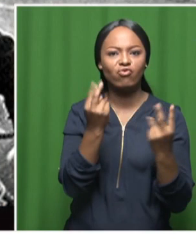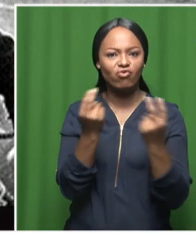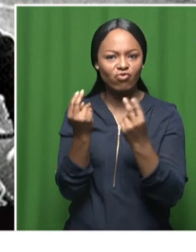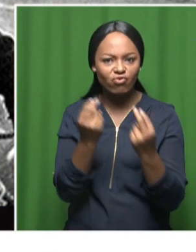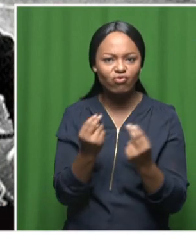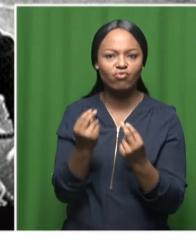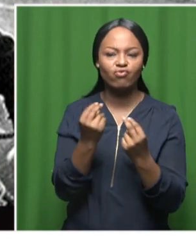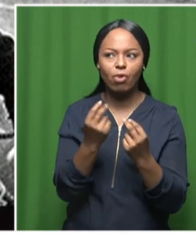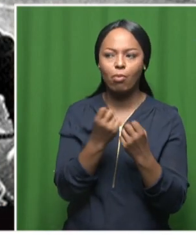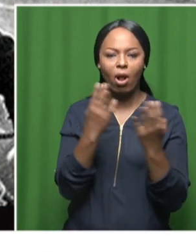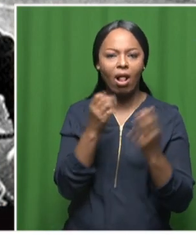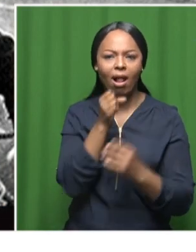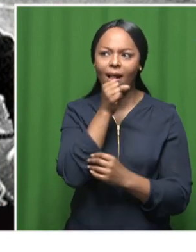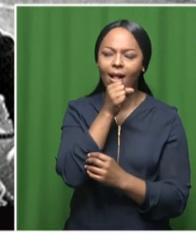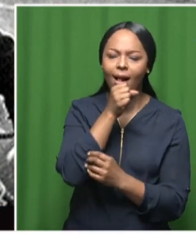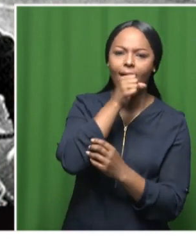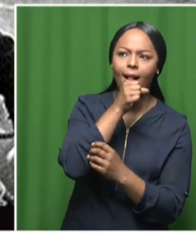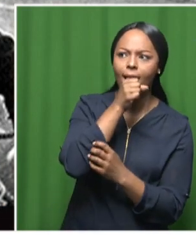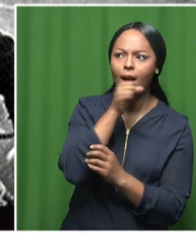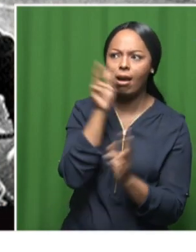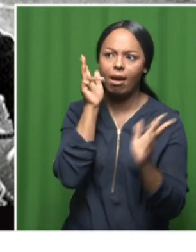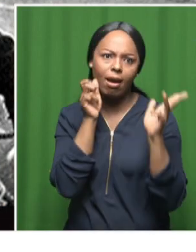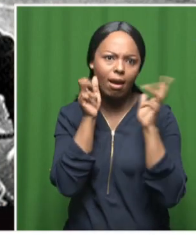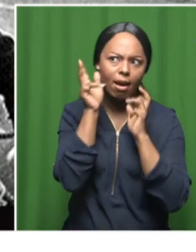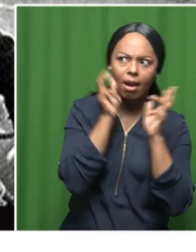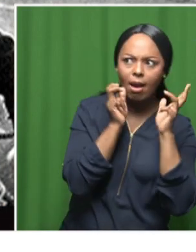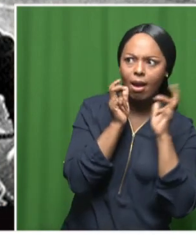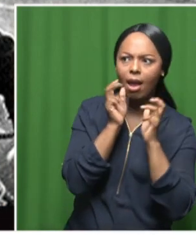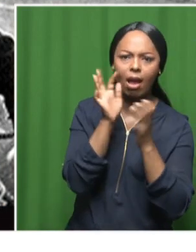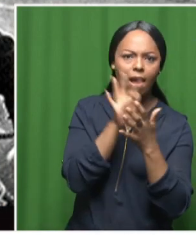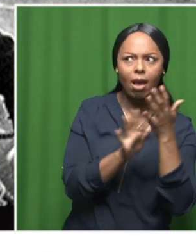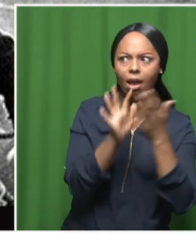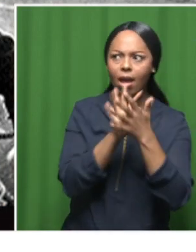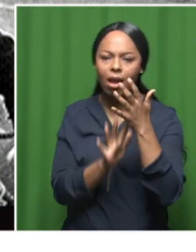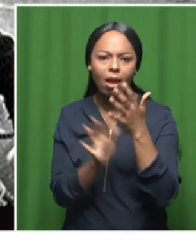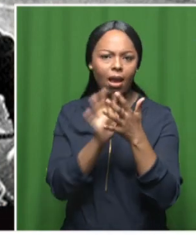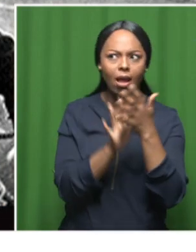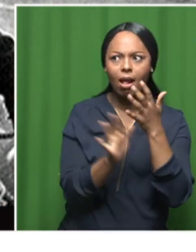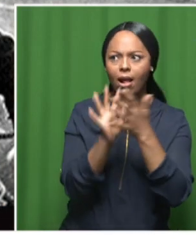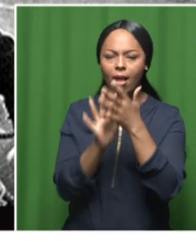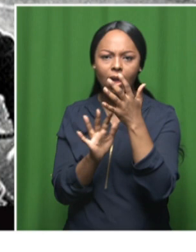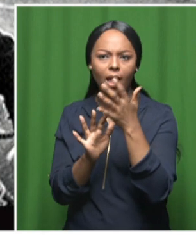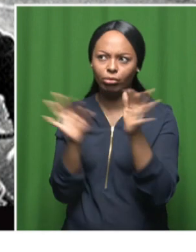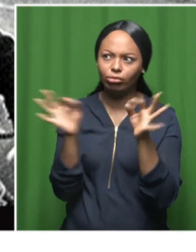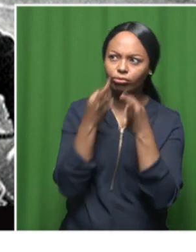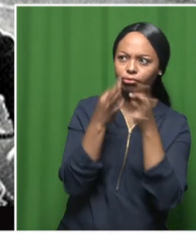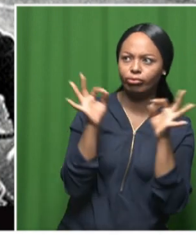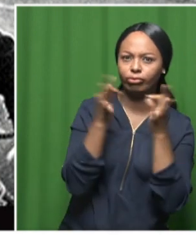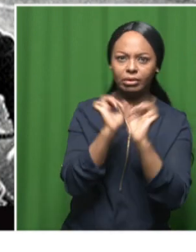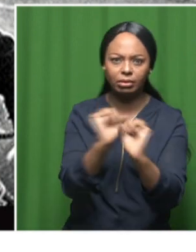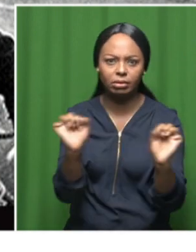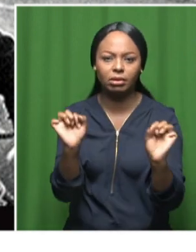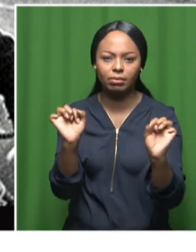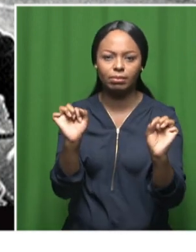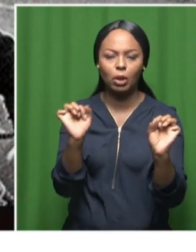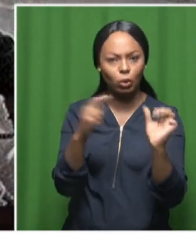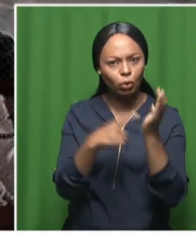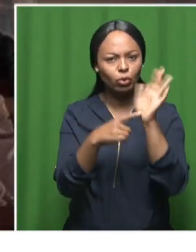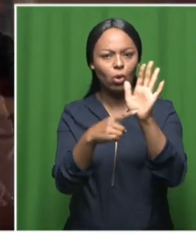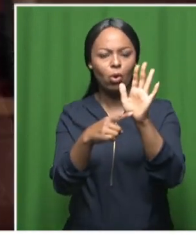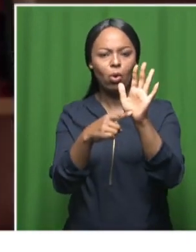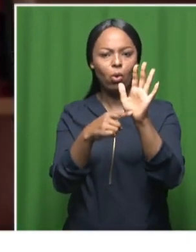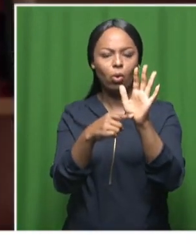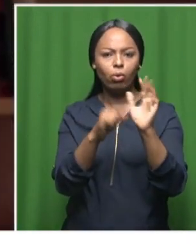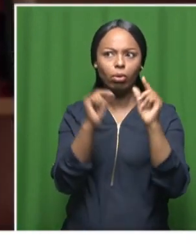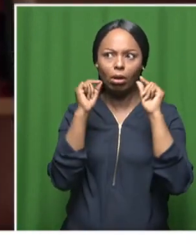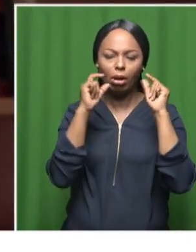of people. But that in itself says that, we've got a very